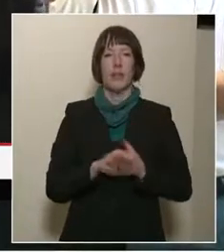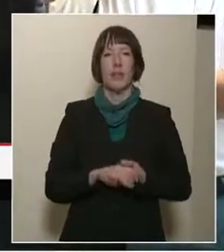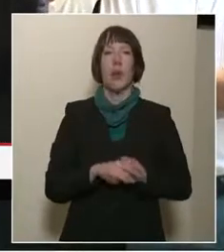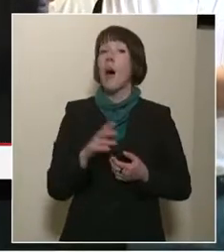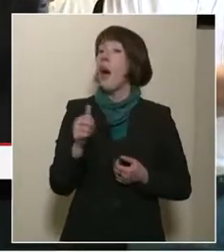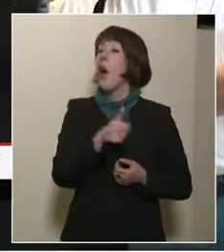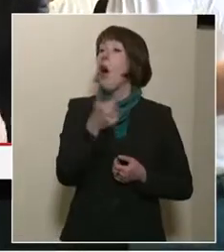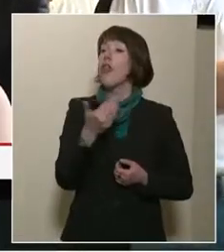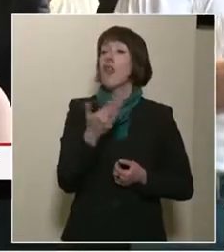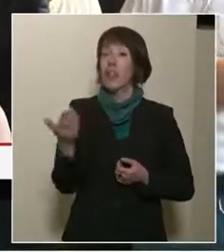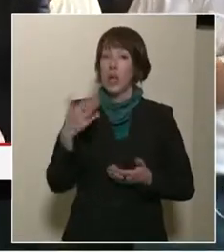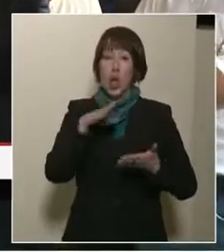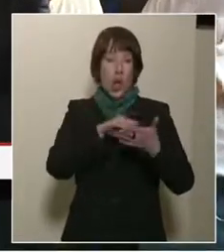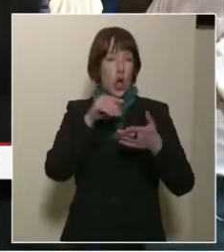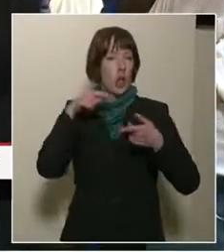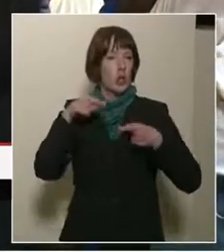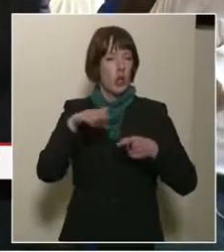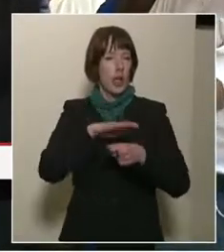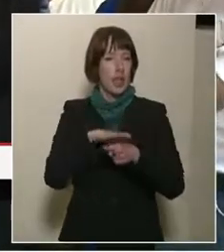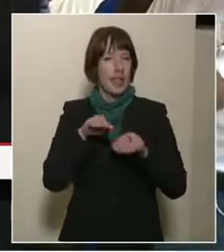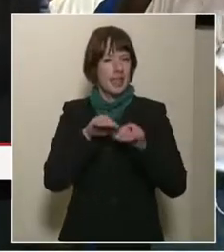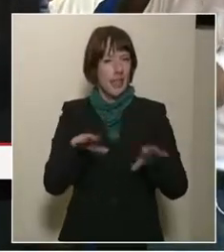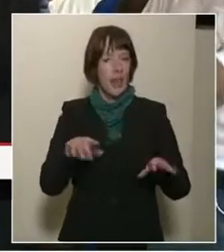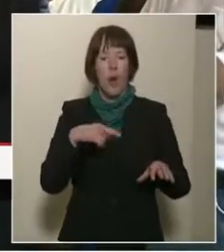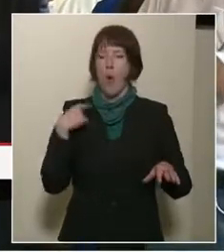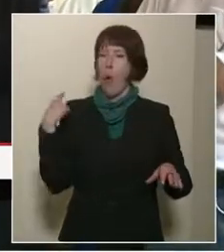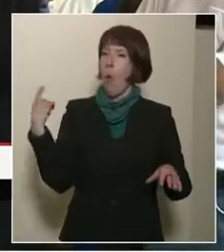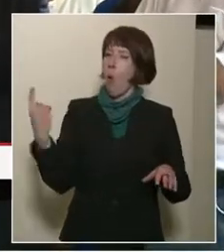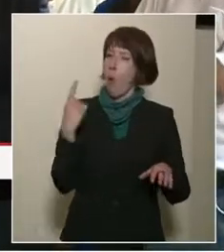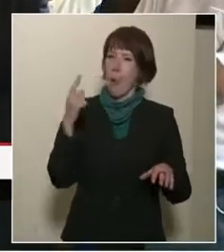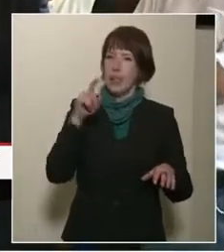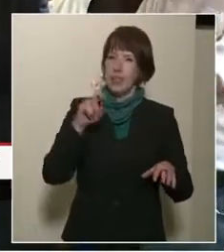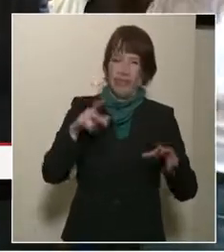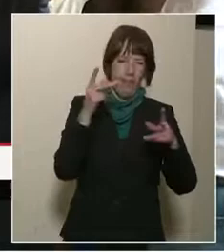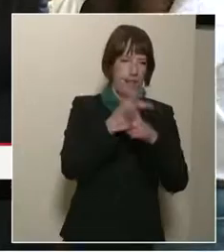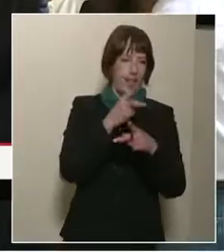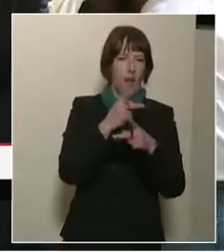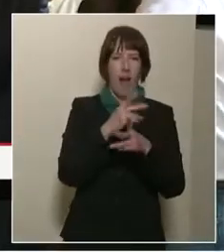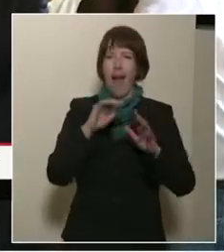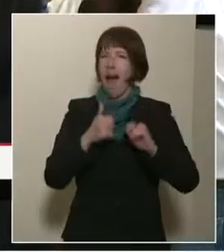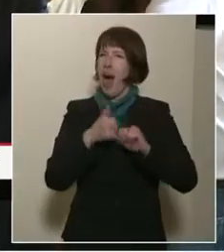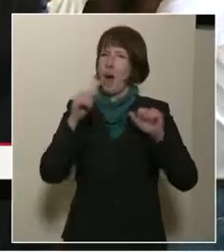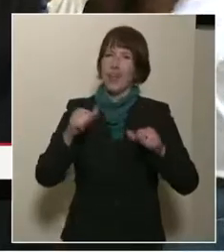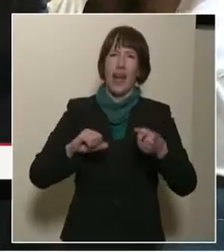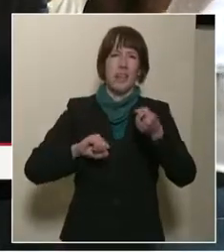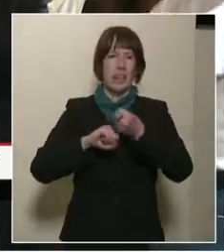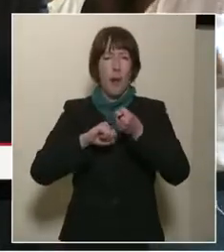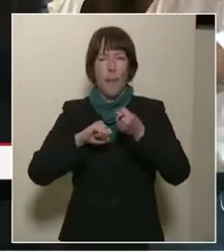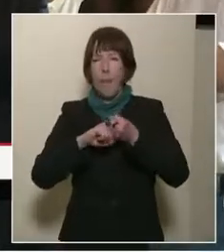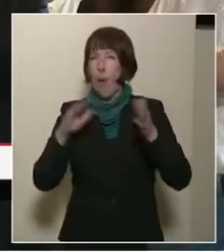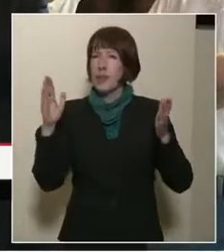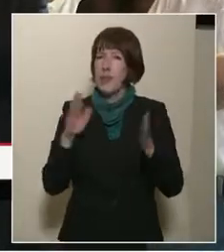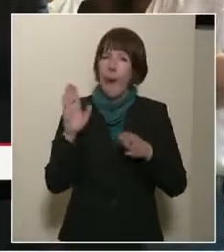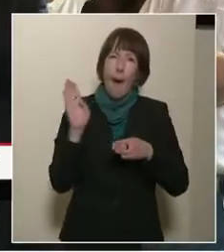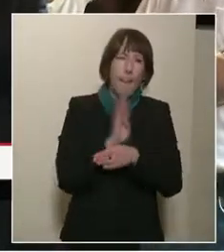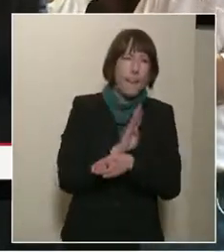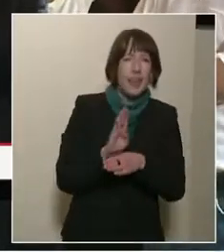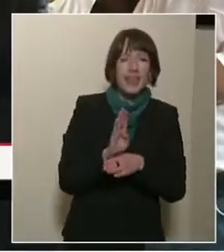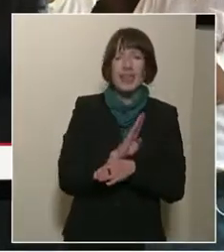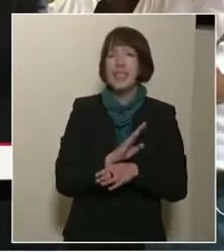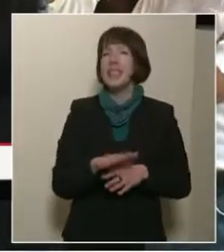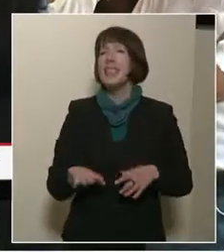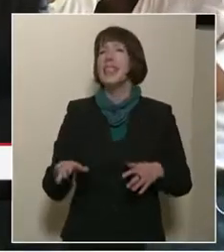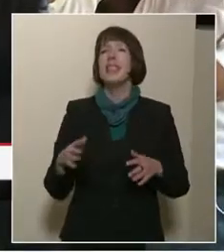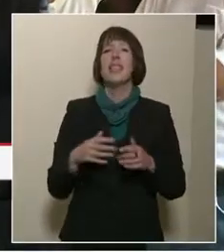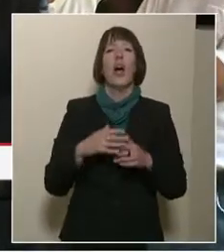learned during the pandemic, that we always have to be figuring out how we can support our small businesses with back